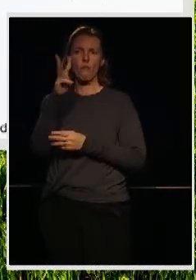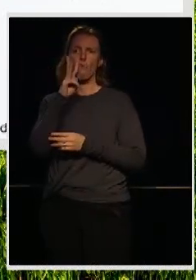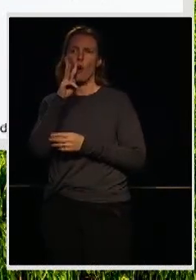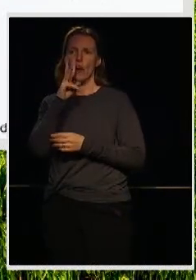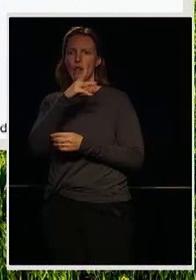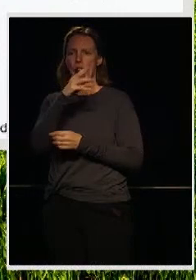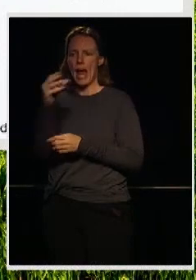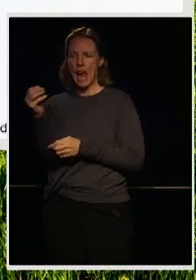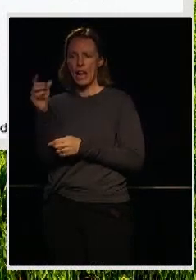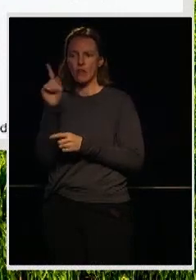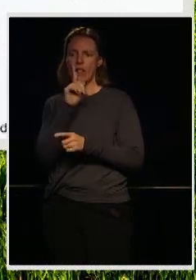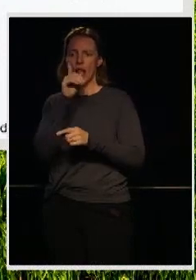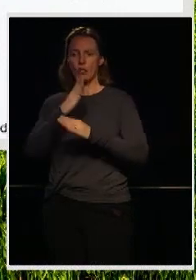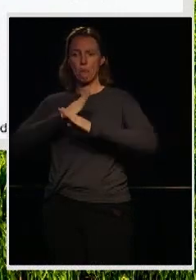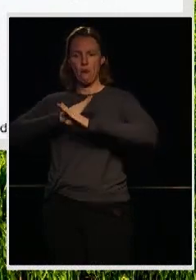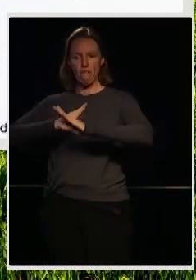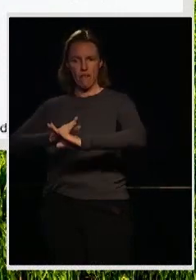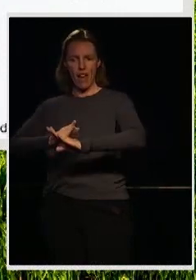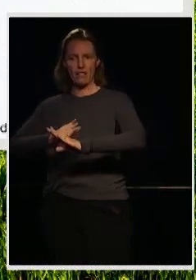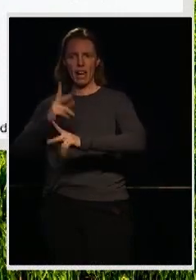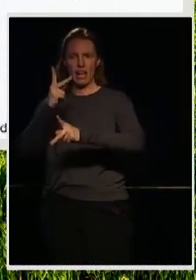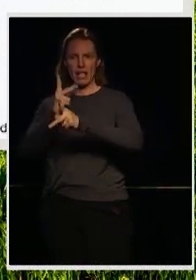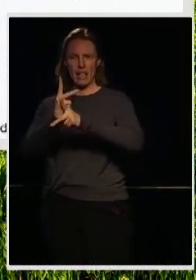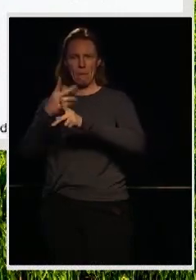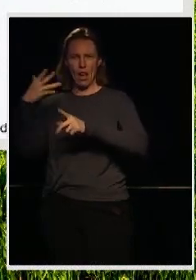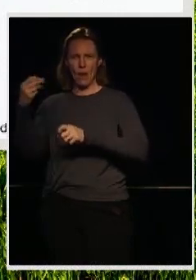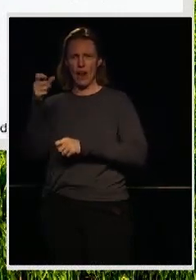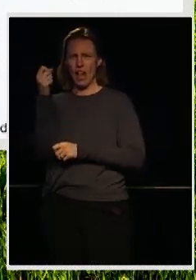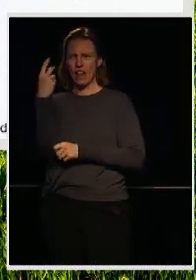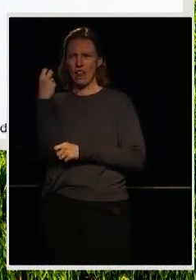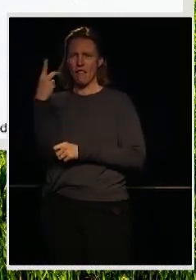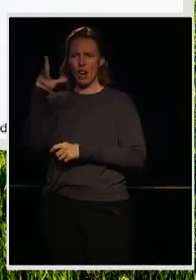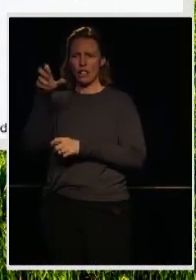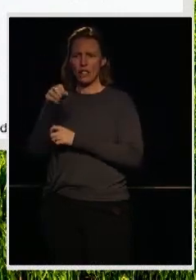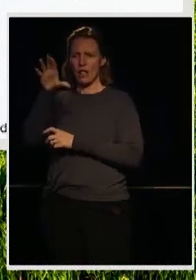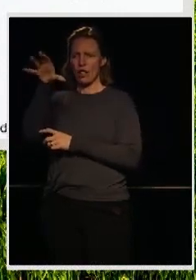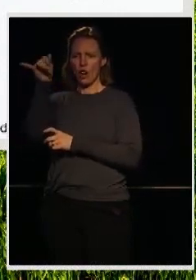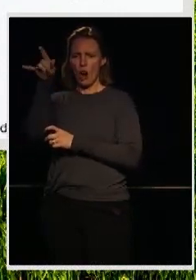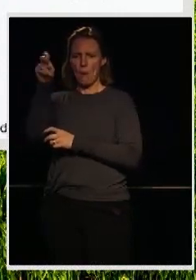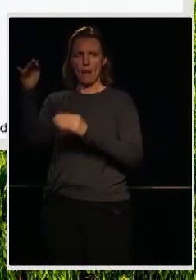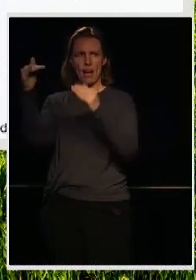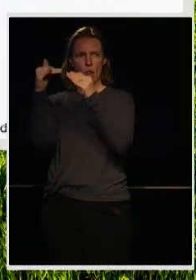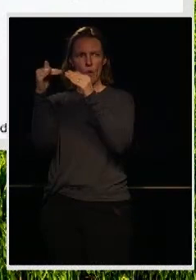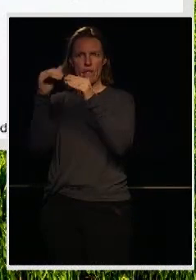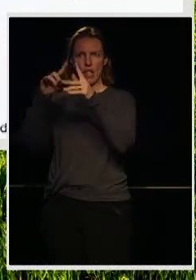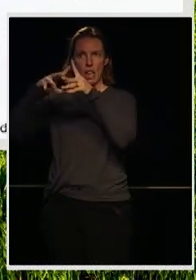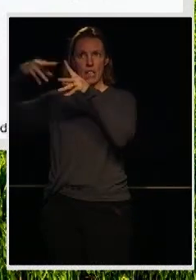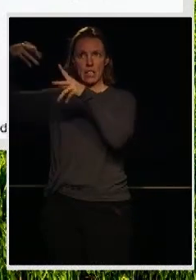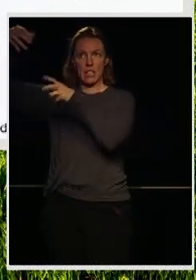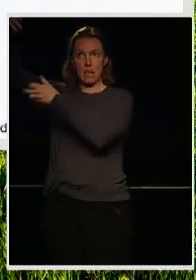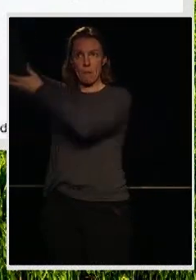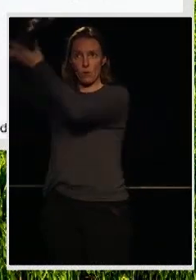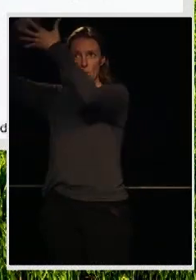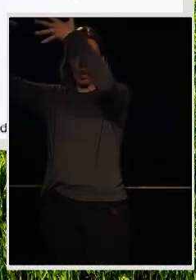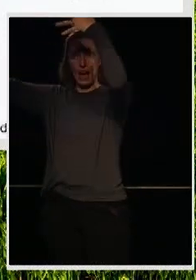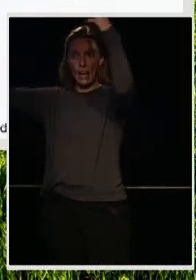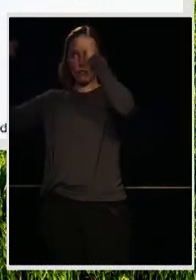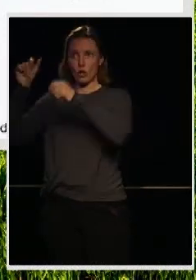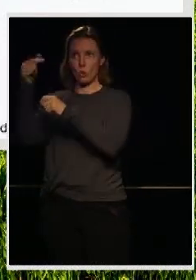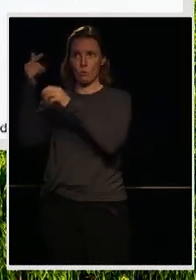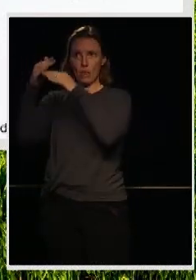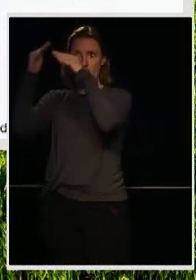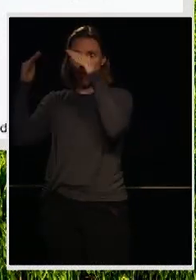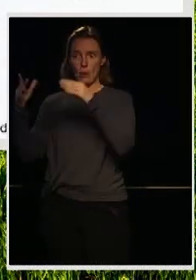can actually prevent and keep out 1,100 tons of carbon equivalents escaping to the atmosphere as